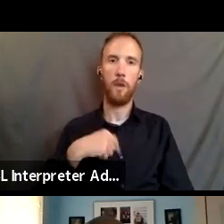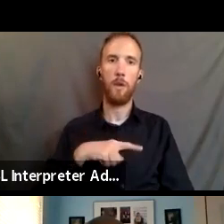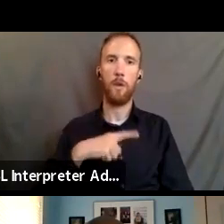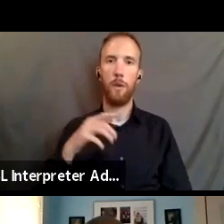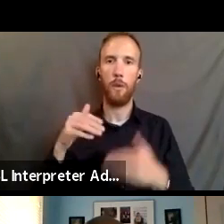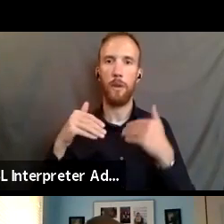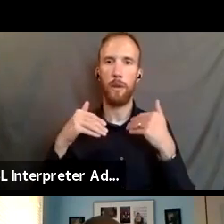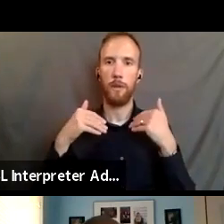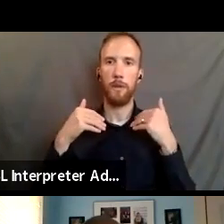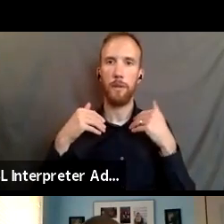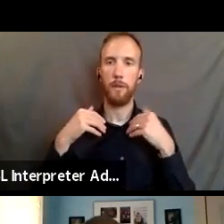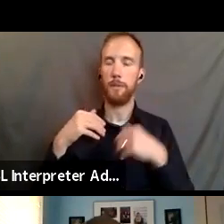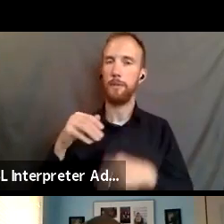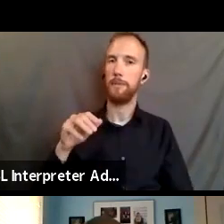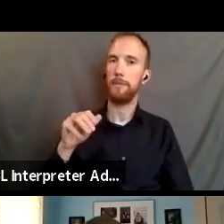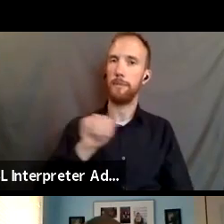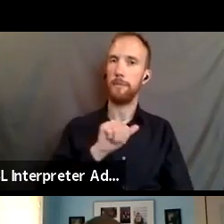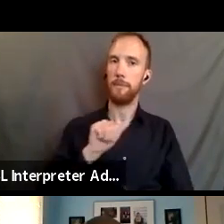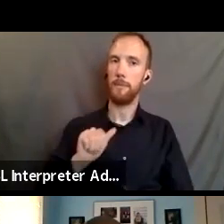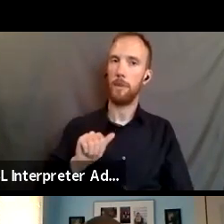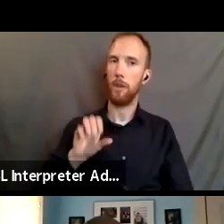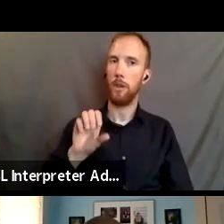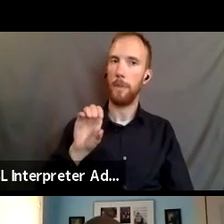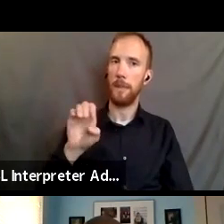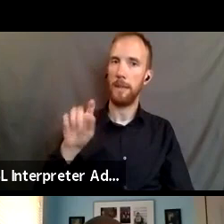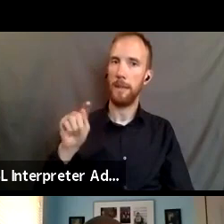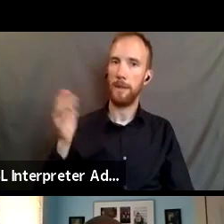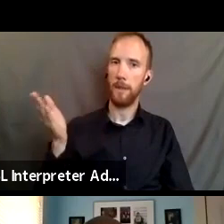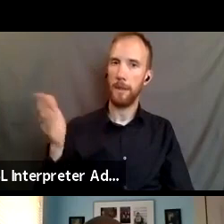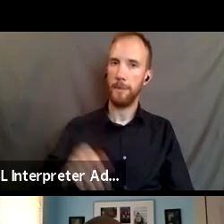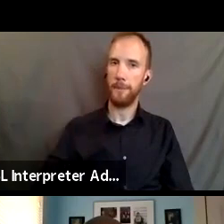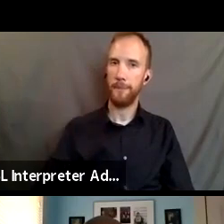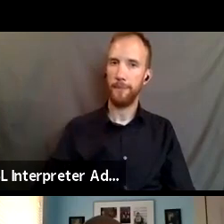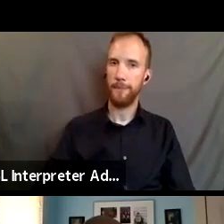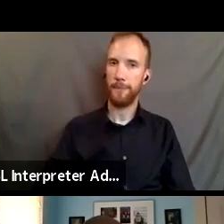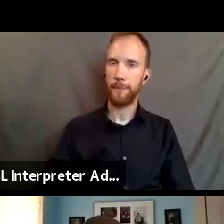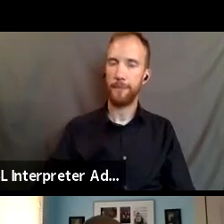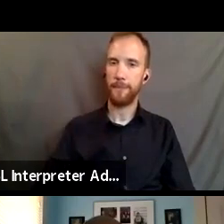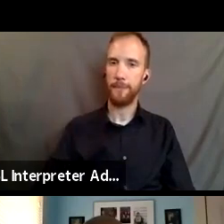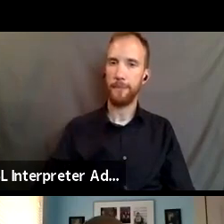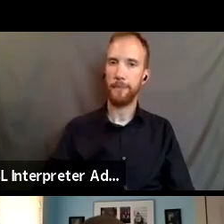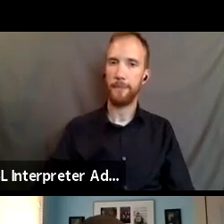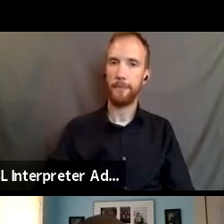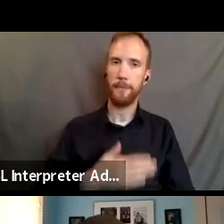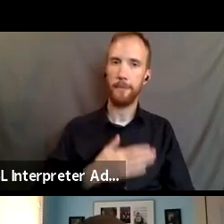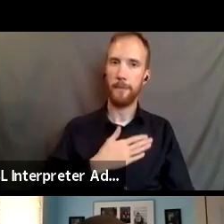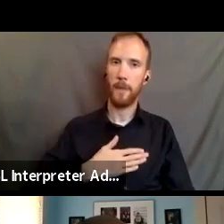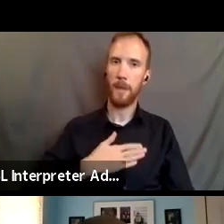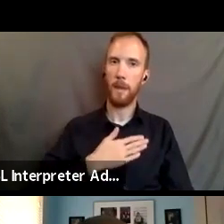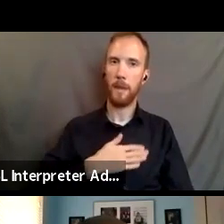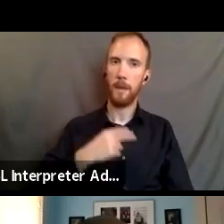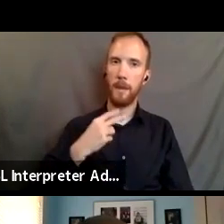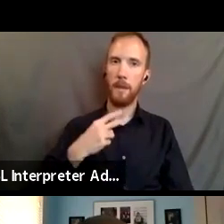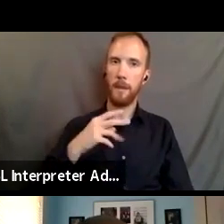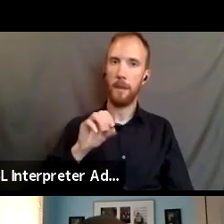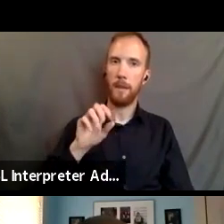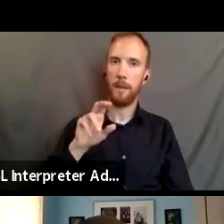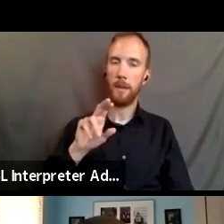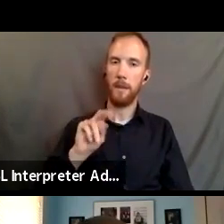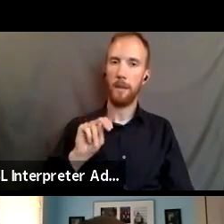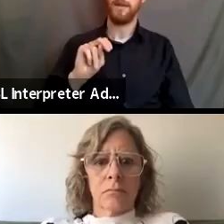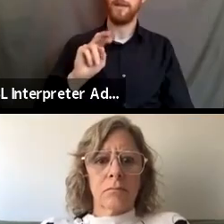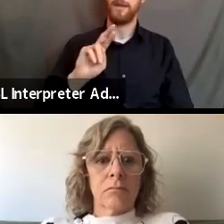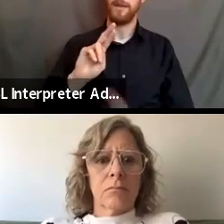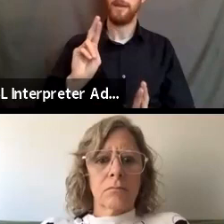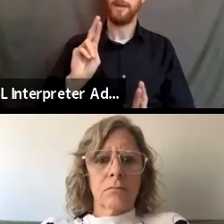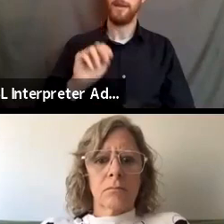alderman scott alderman scott can you please unmute yes yes thank